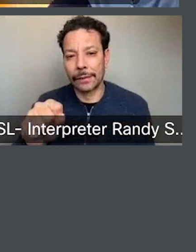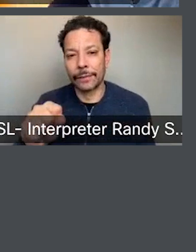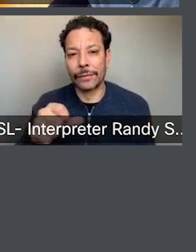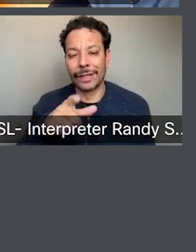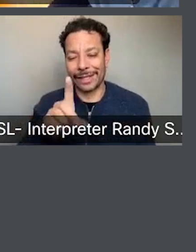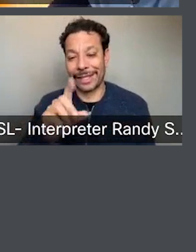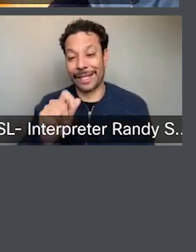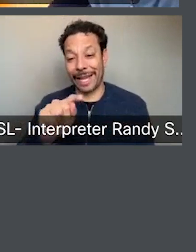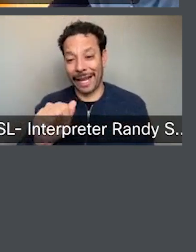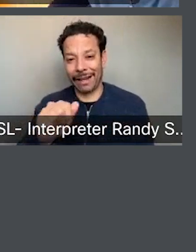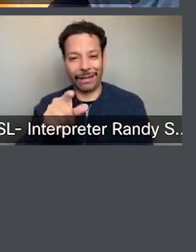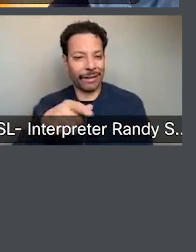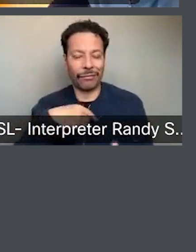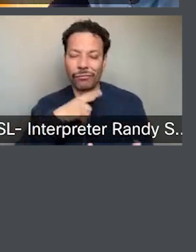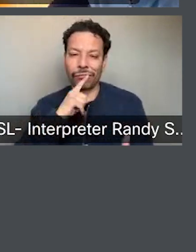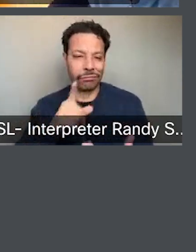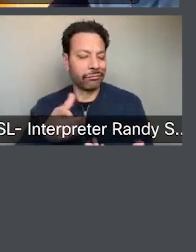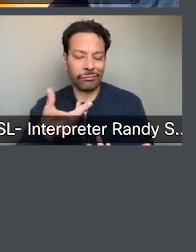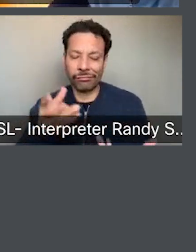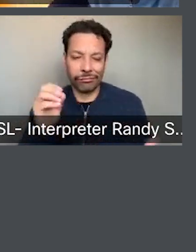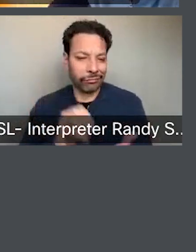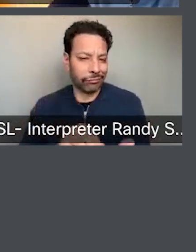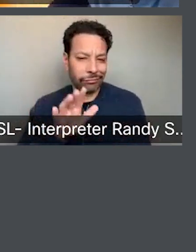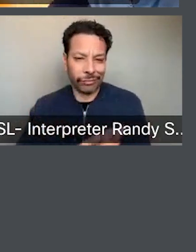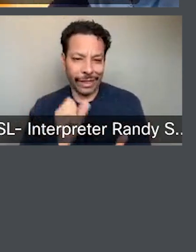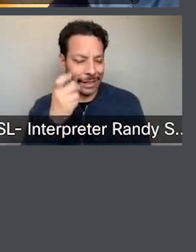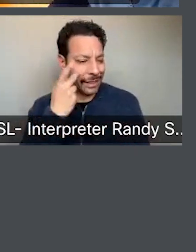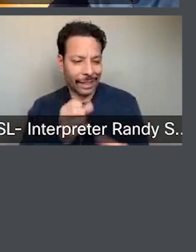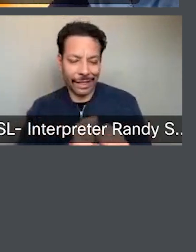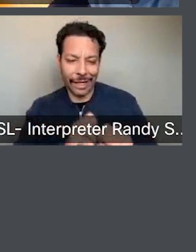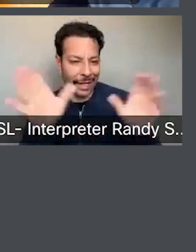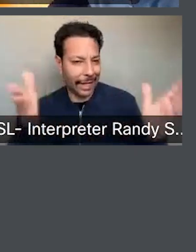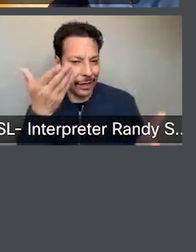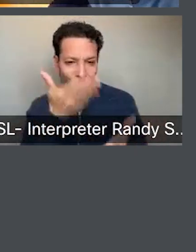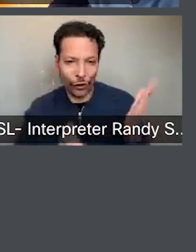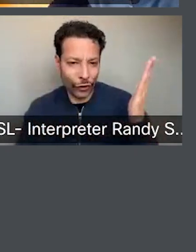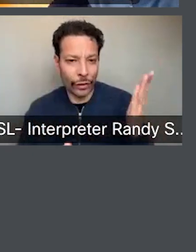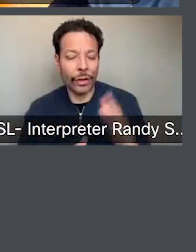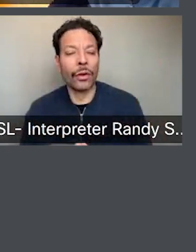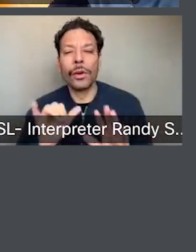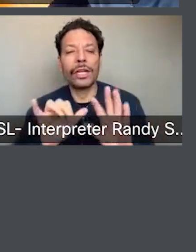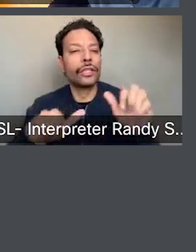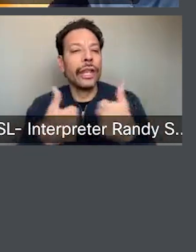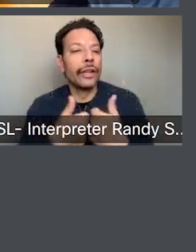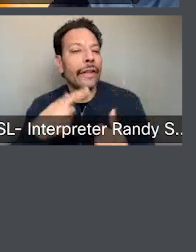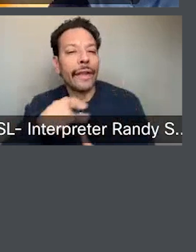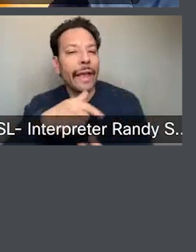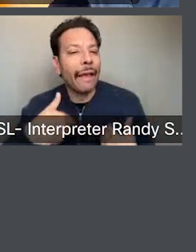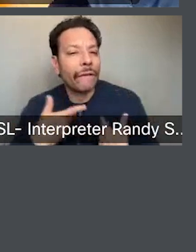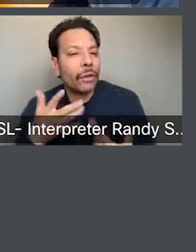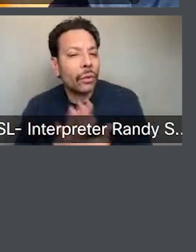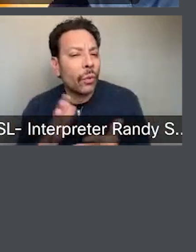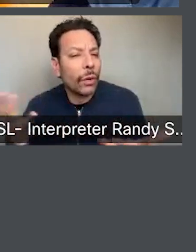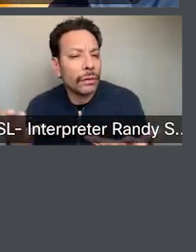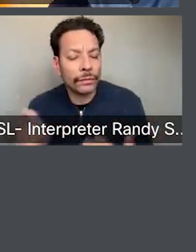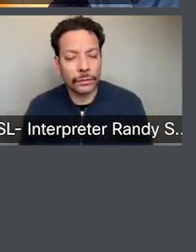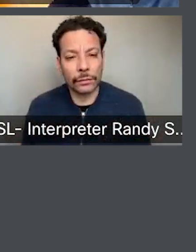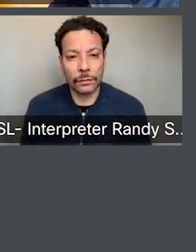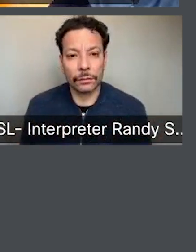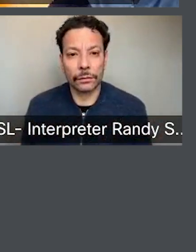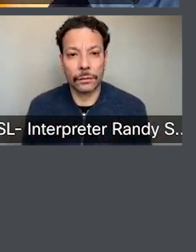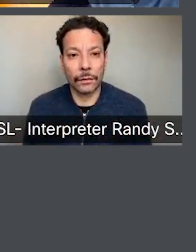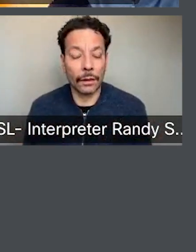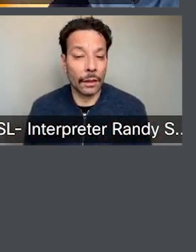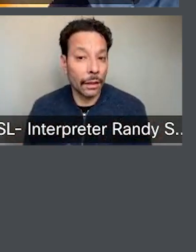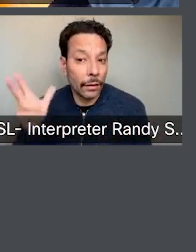are overwhelmingly present for that. So what challenges do they have in school? How about